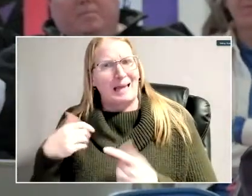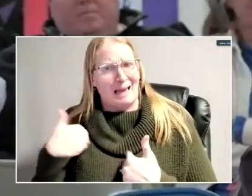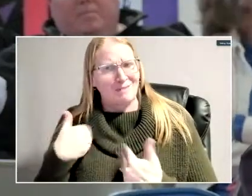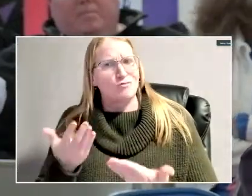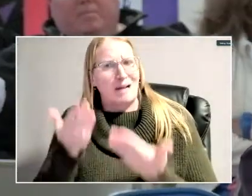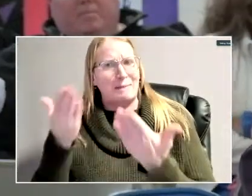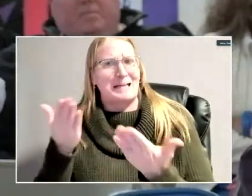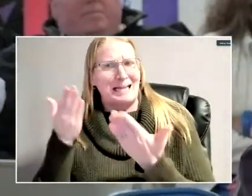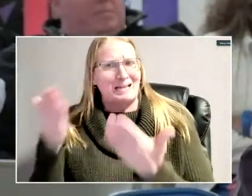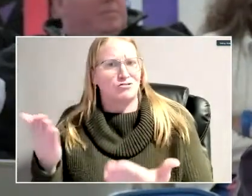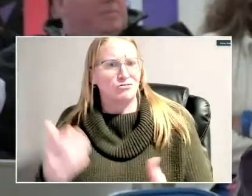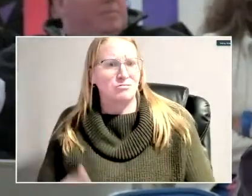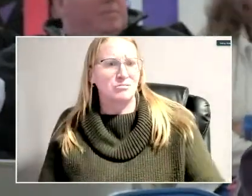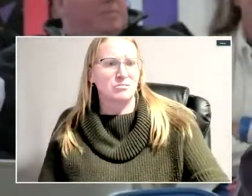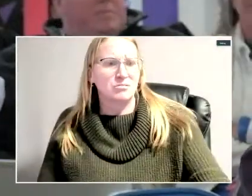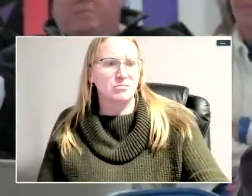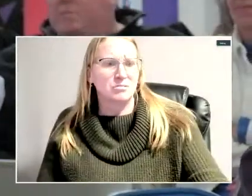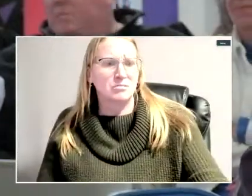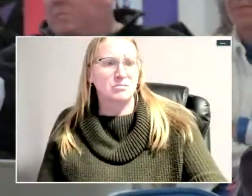have